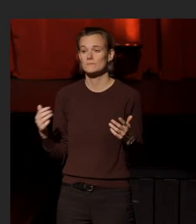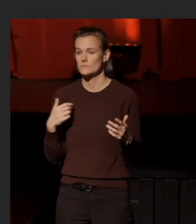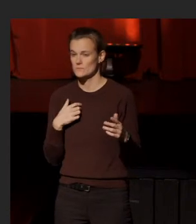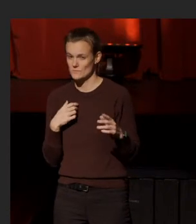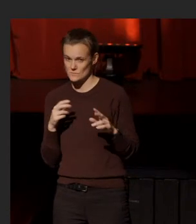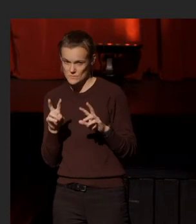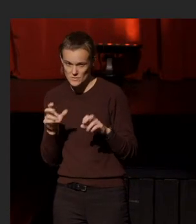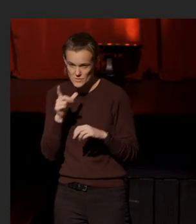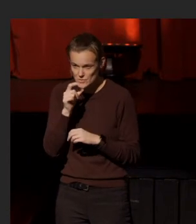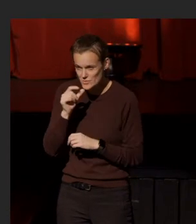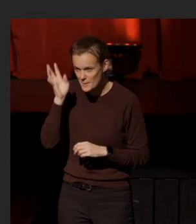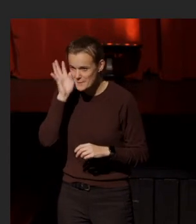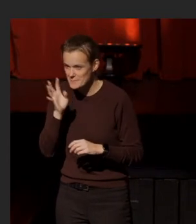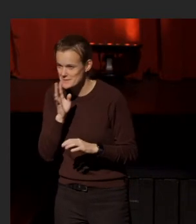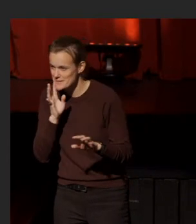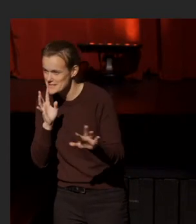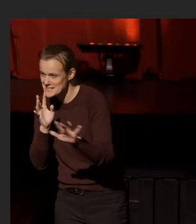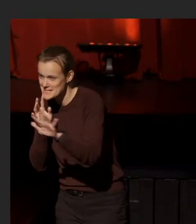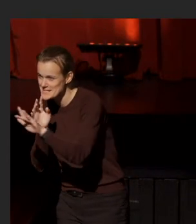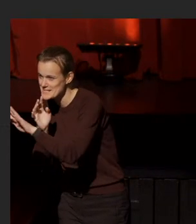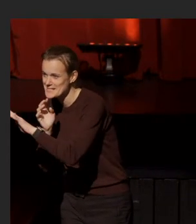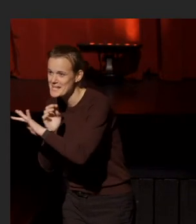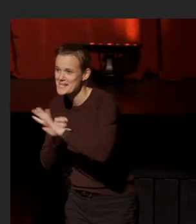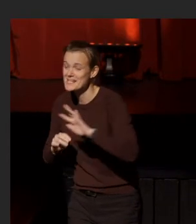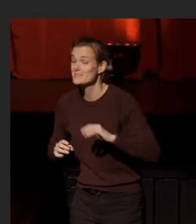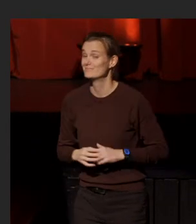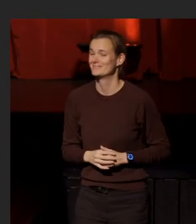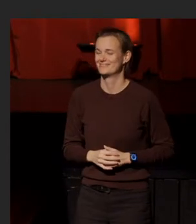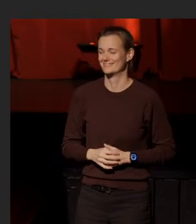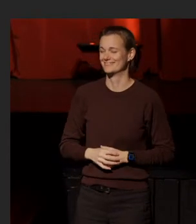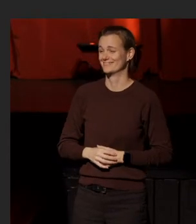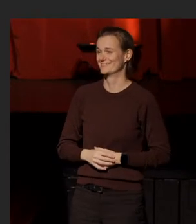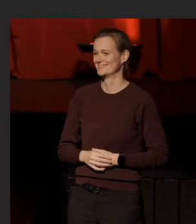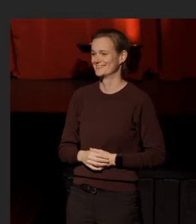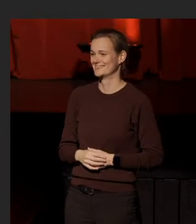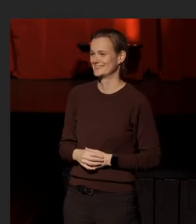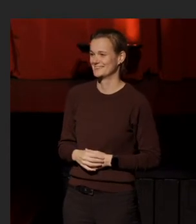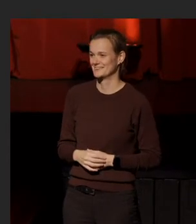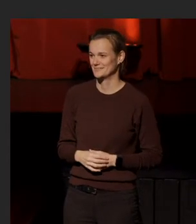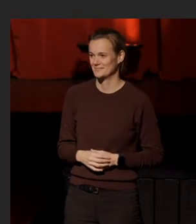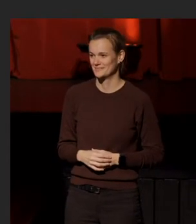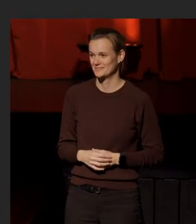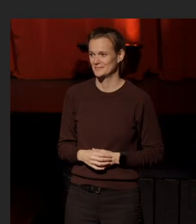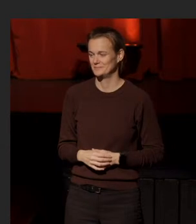there's any Mi'kmaq in the audience. So I listen. And,